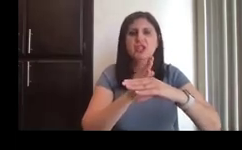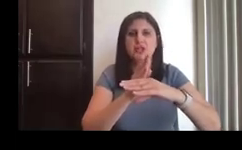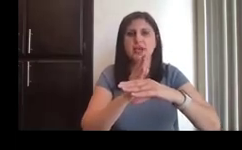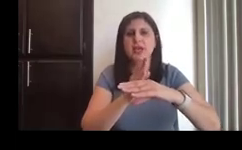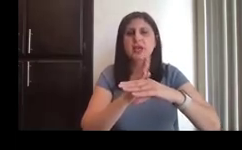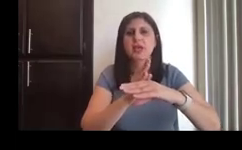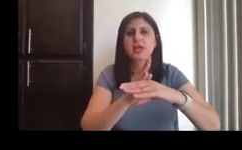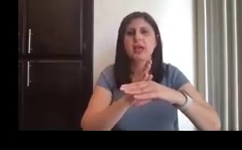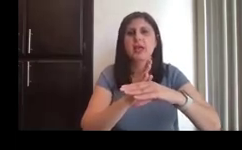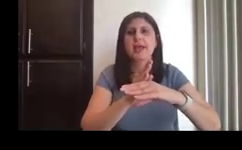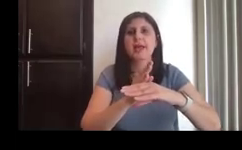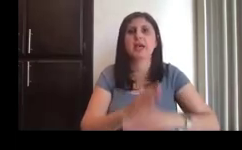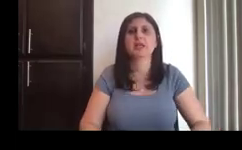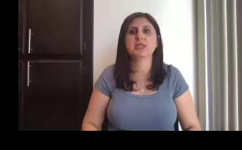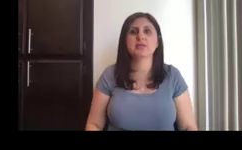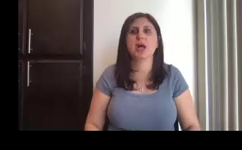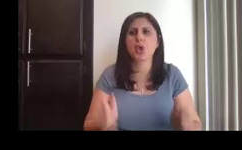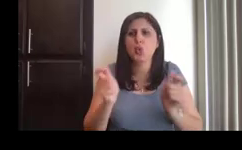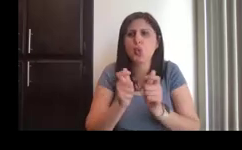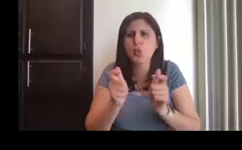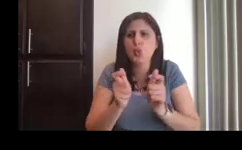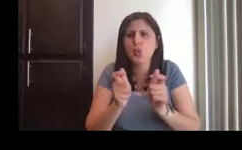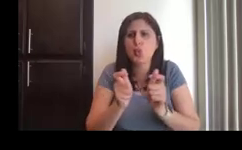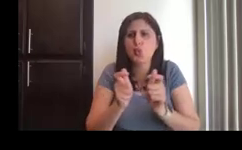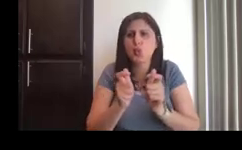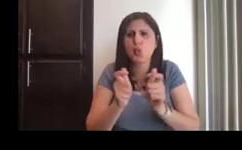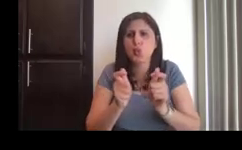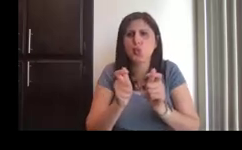medium, average, okay, and small,